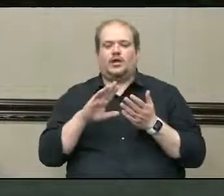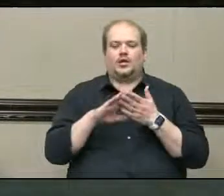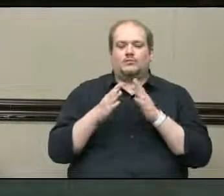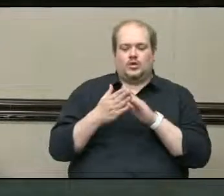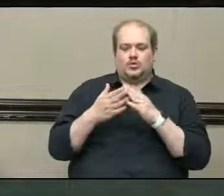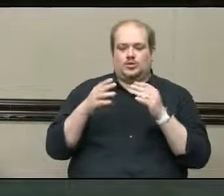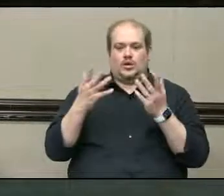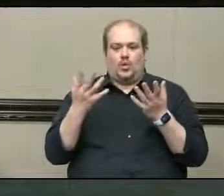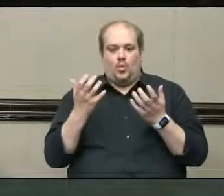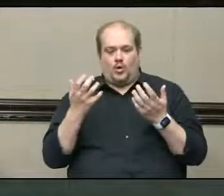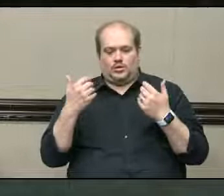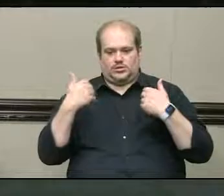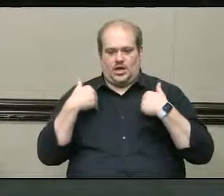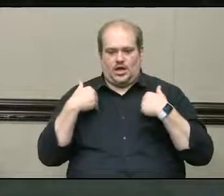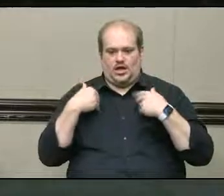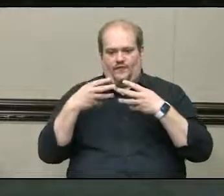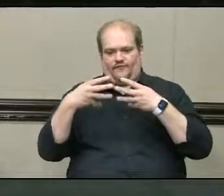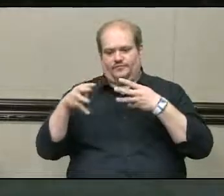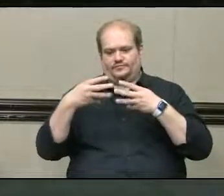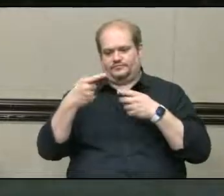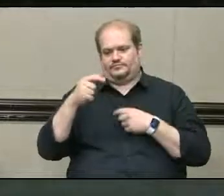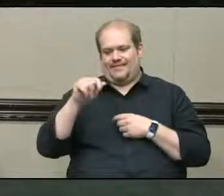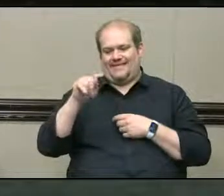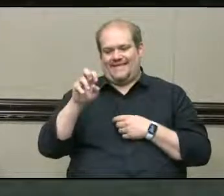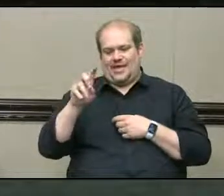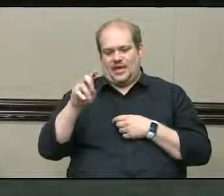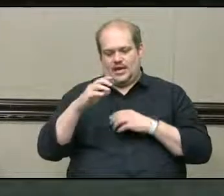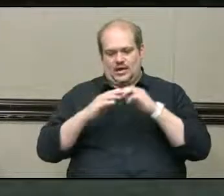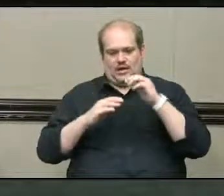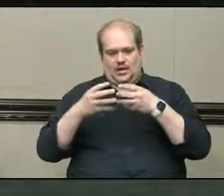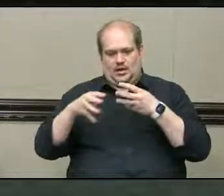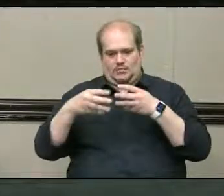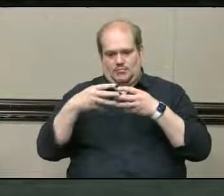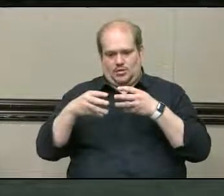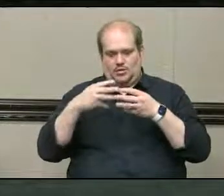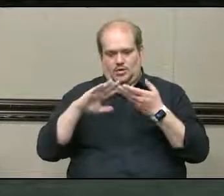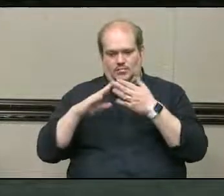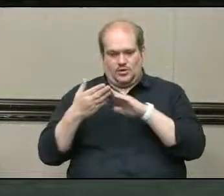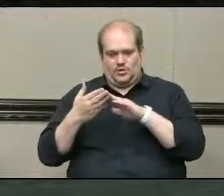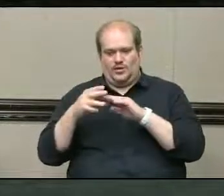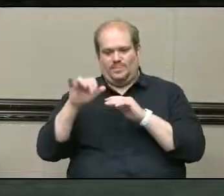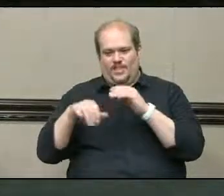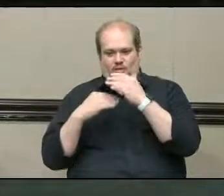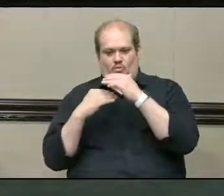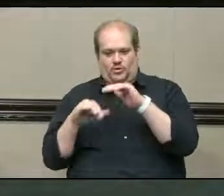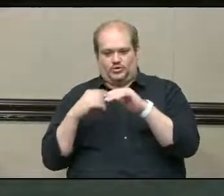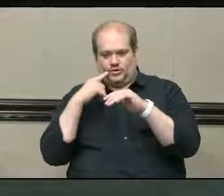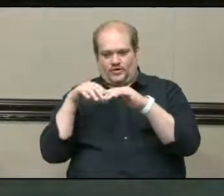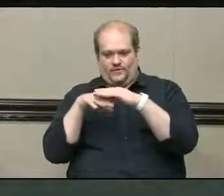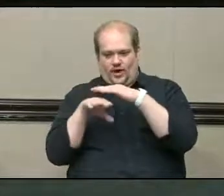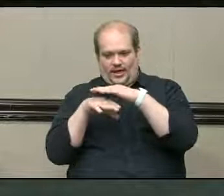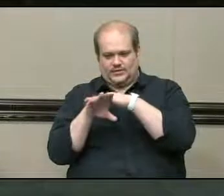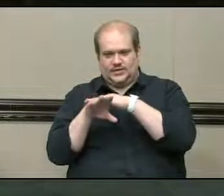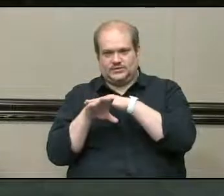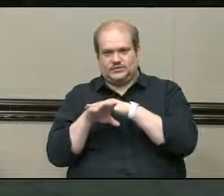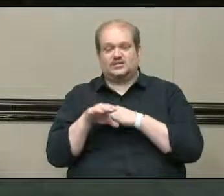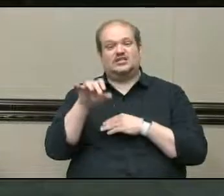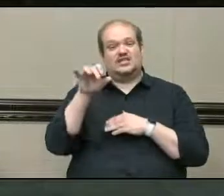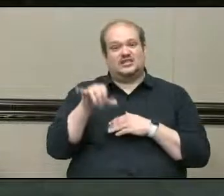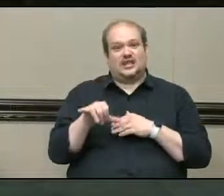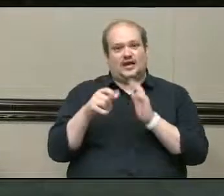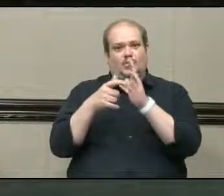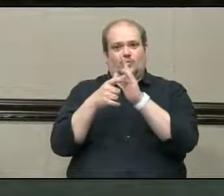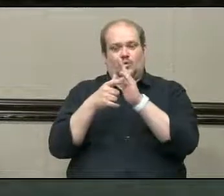community would like to have a gated community that is restricted for access, those